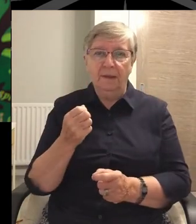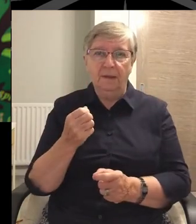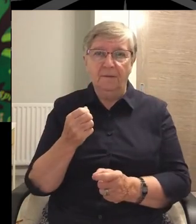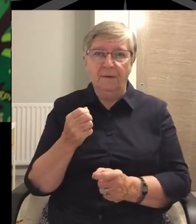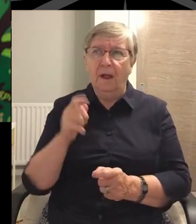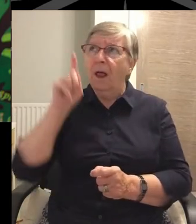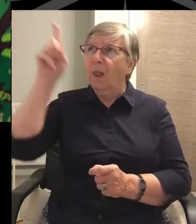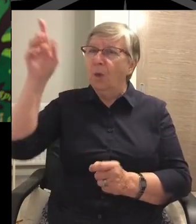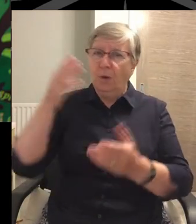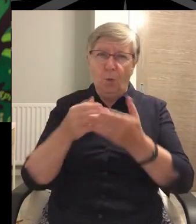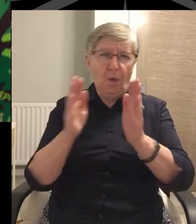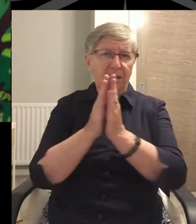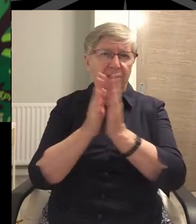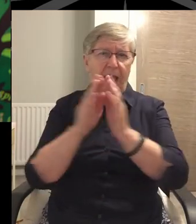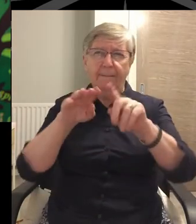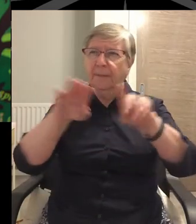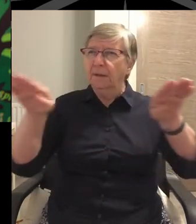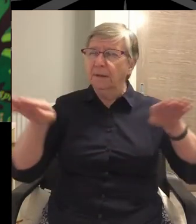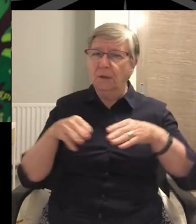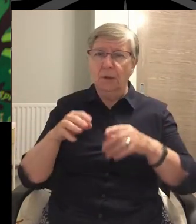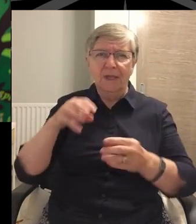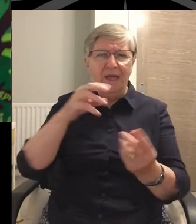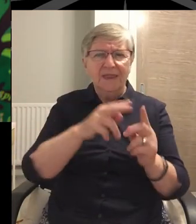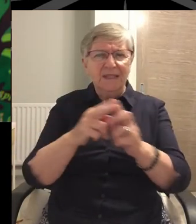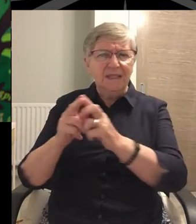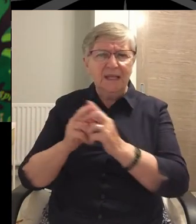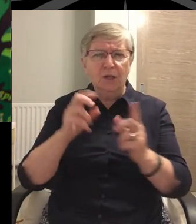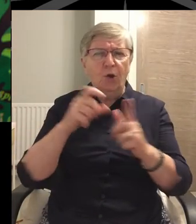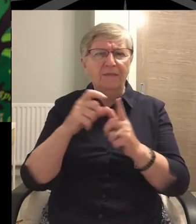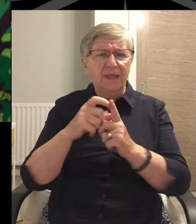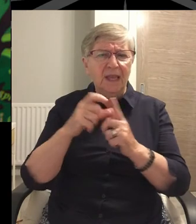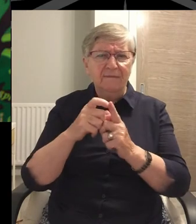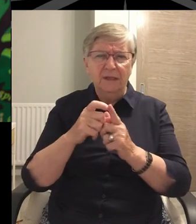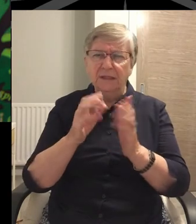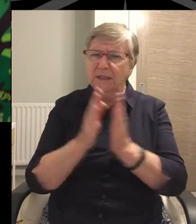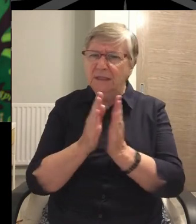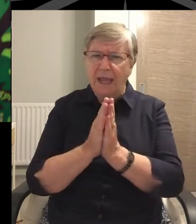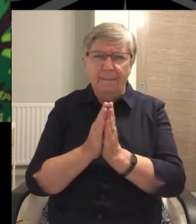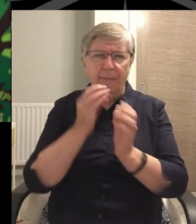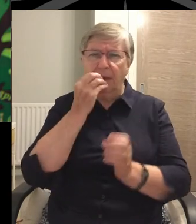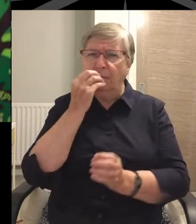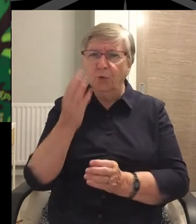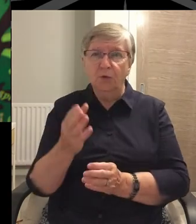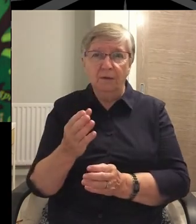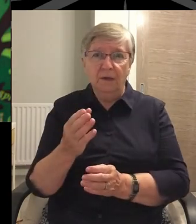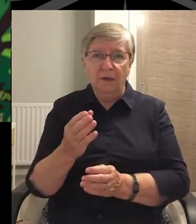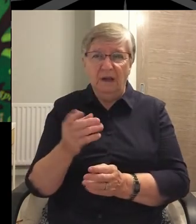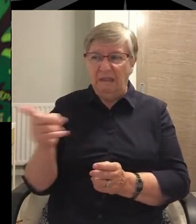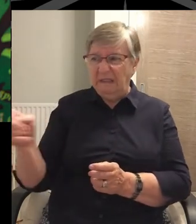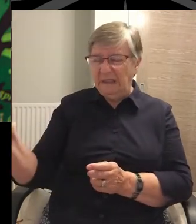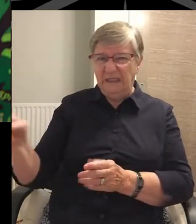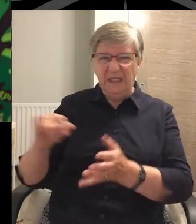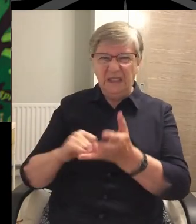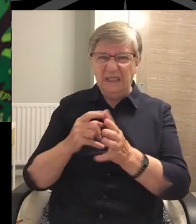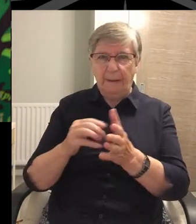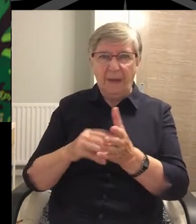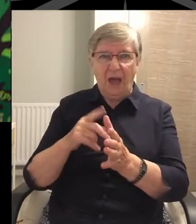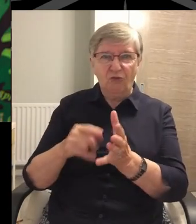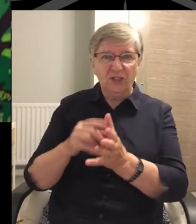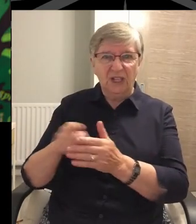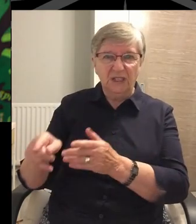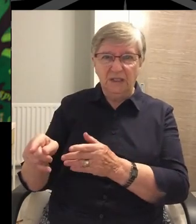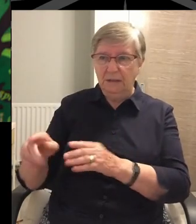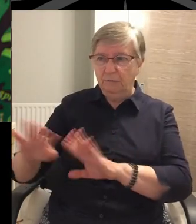bee's knees. Look at what Solomon had given them. This was the city of David. This was the temple. And these